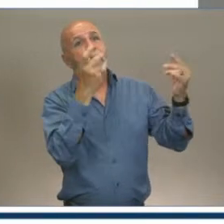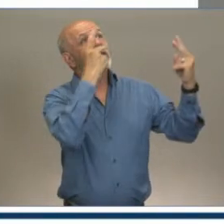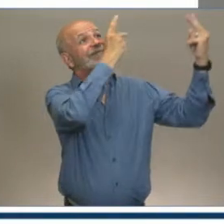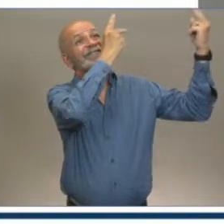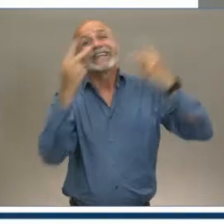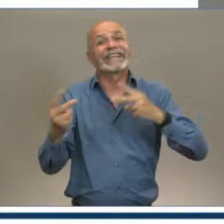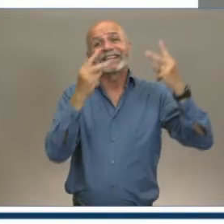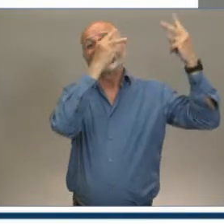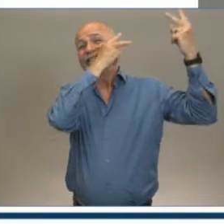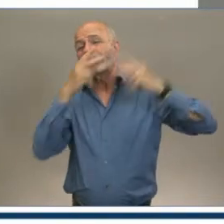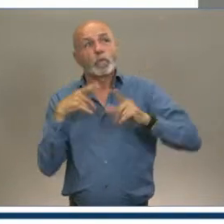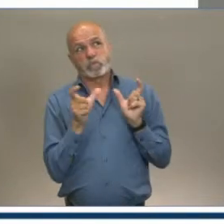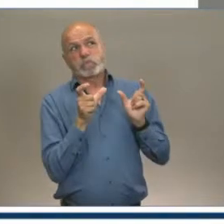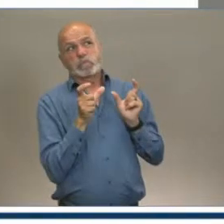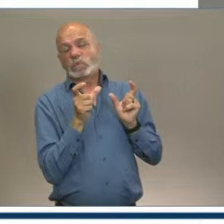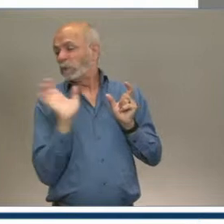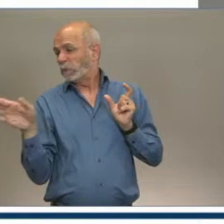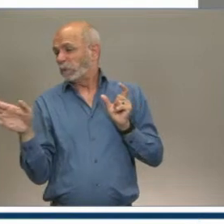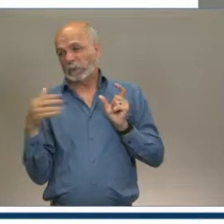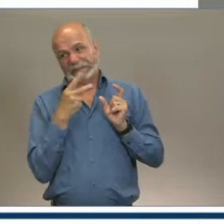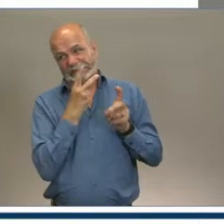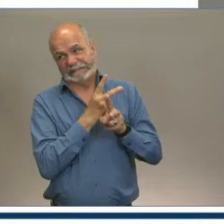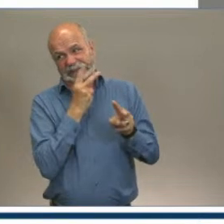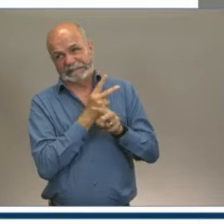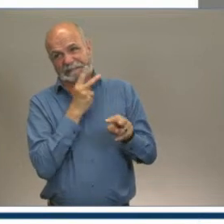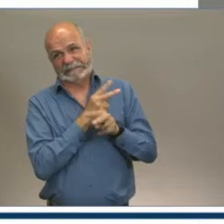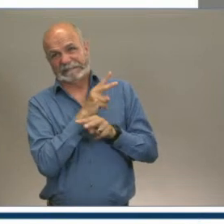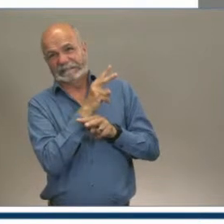of the country and internationally.